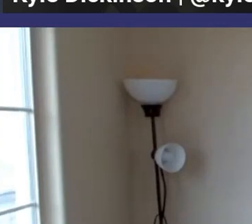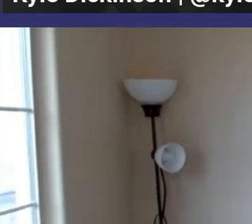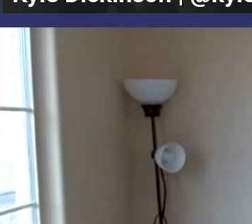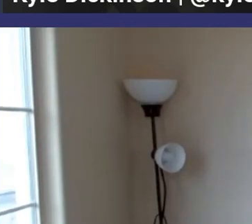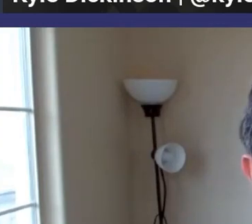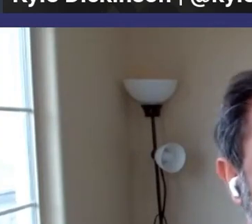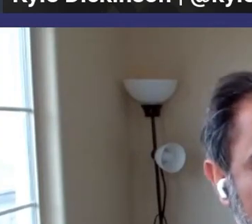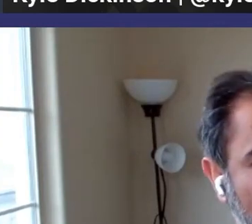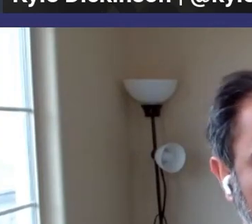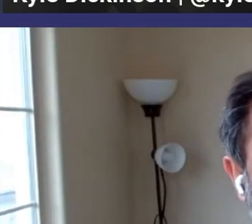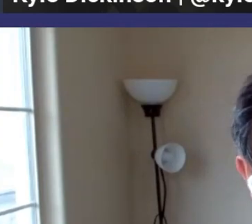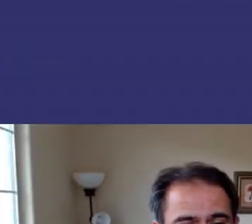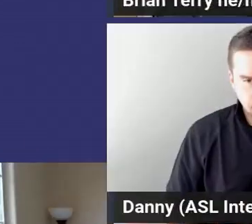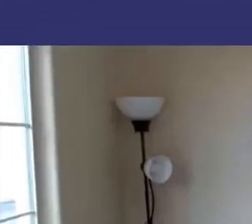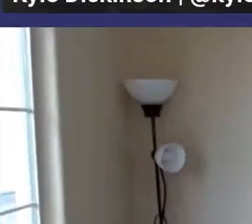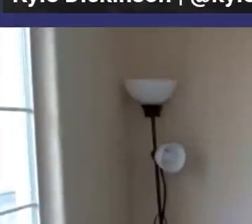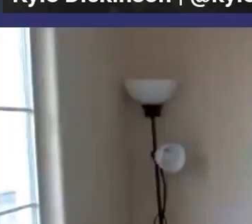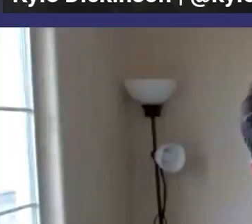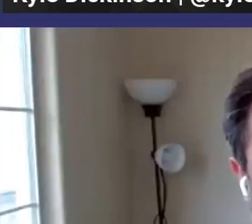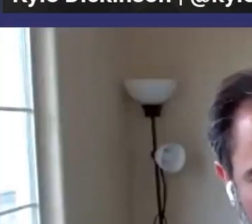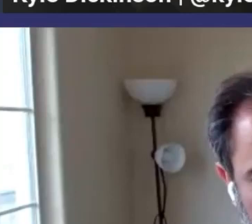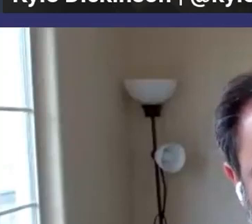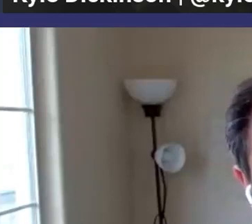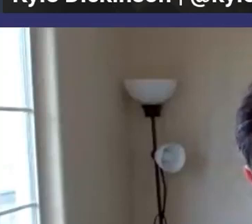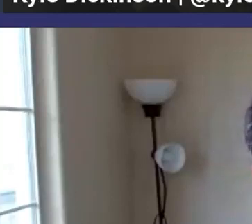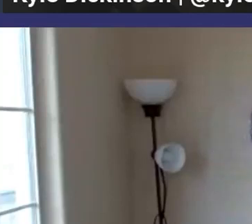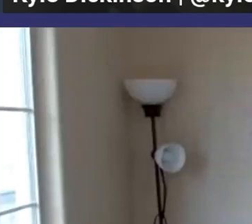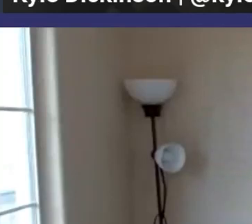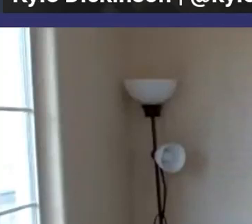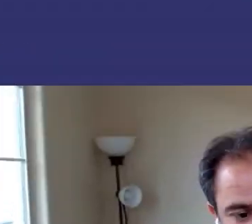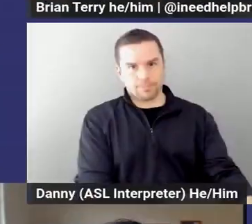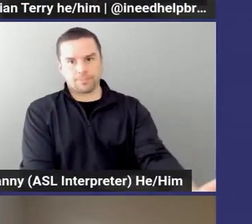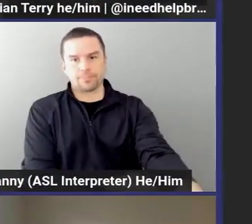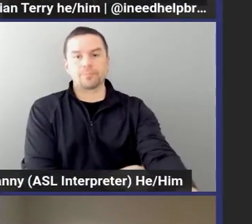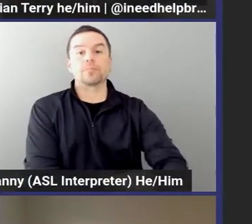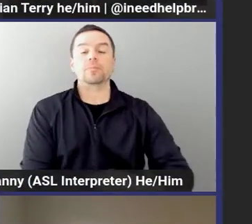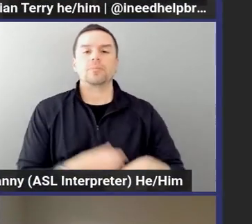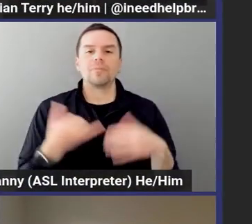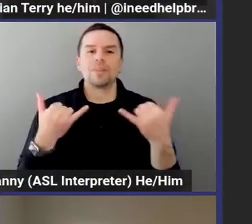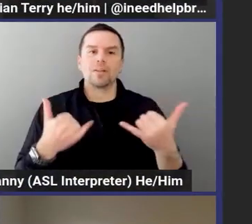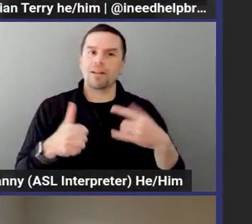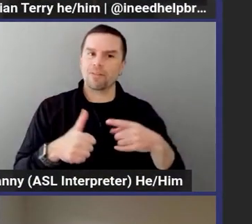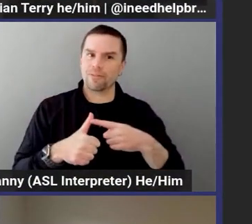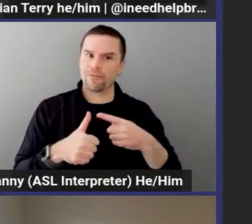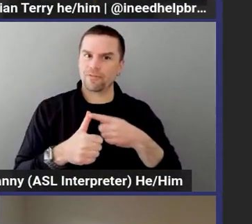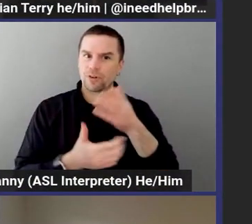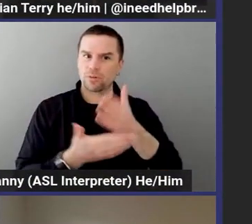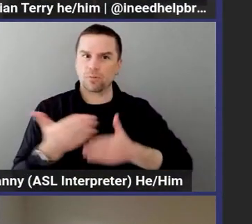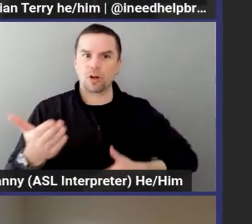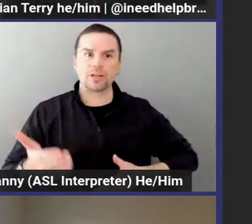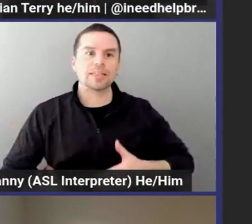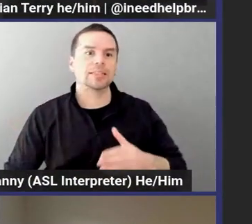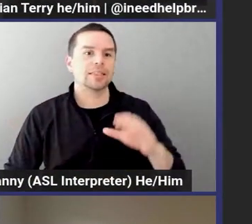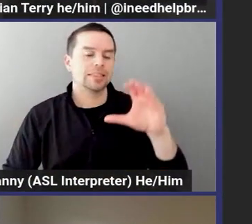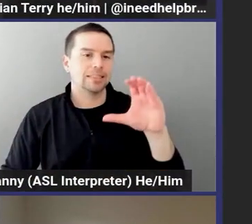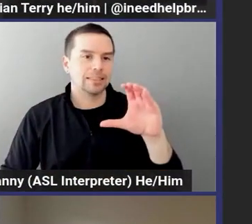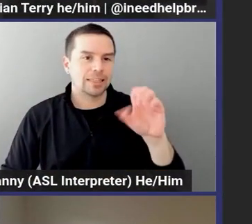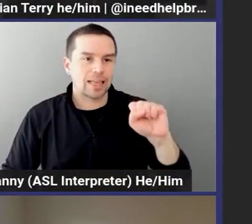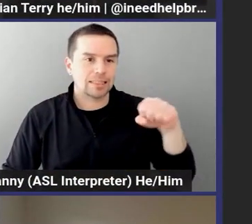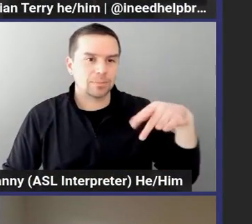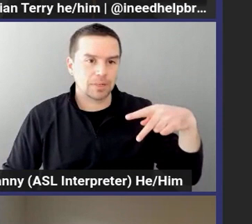Yeah. Okay. Perfect. So you think of it this way. Now, the first step is that CSP portal. So the customer